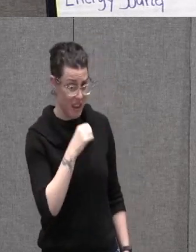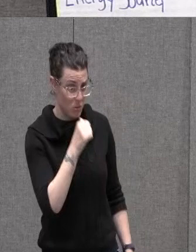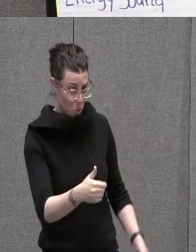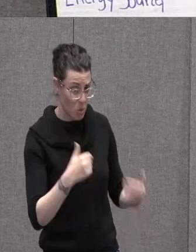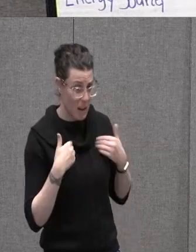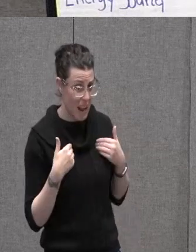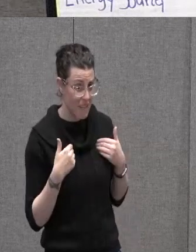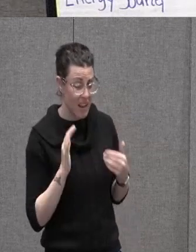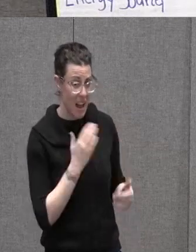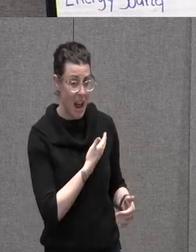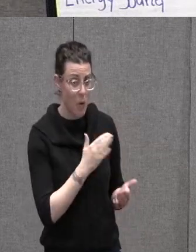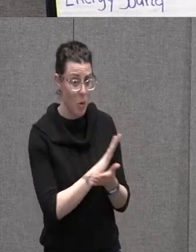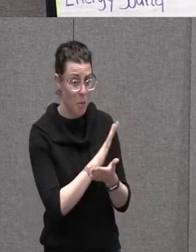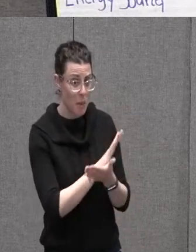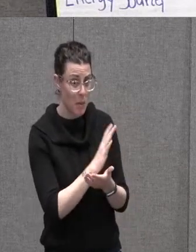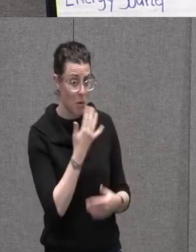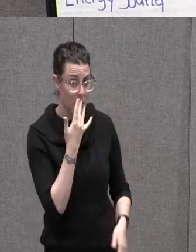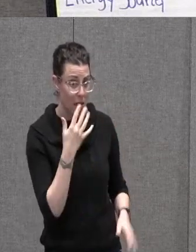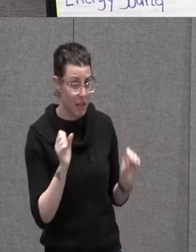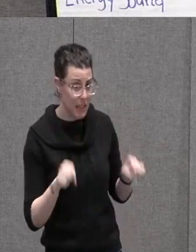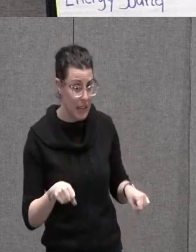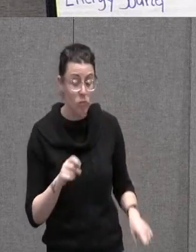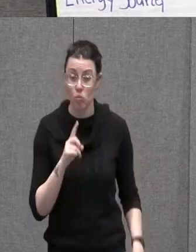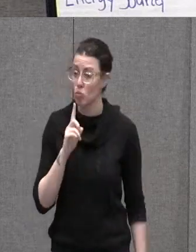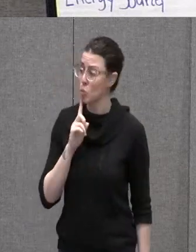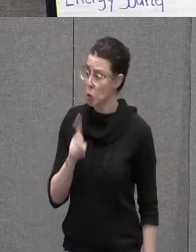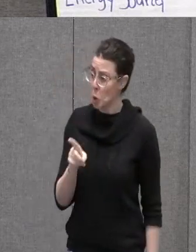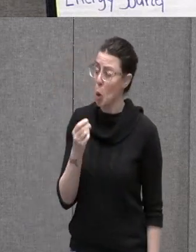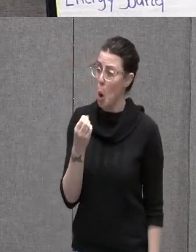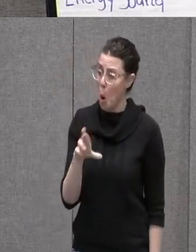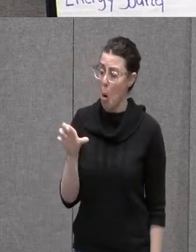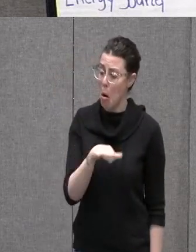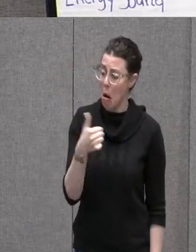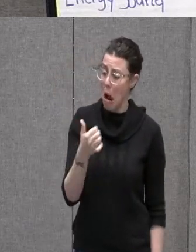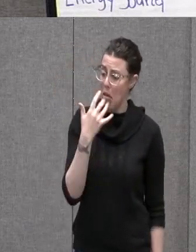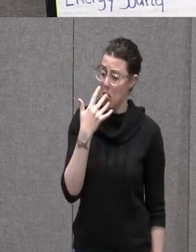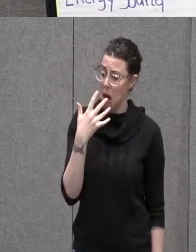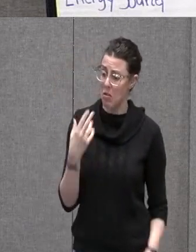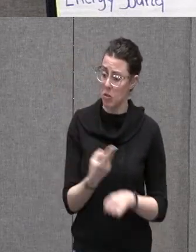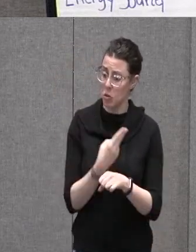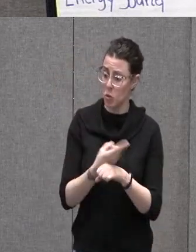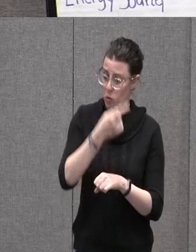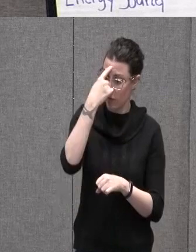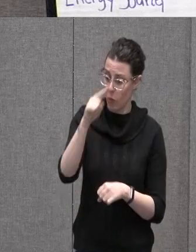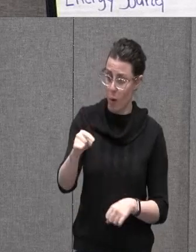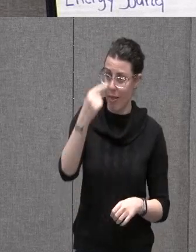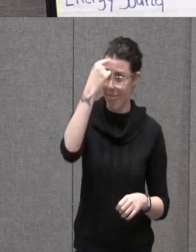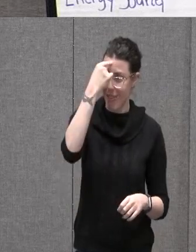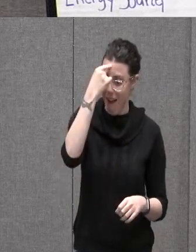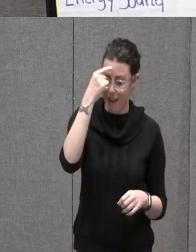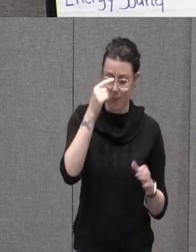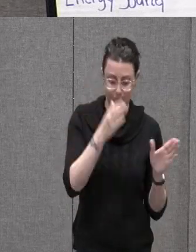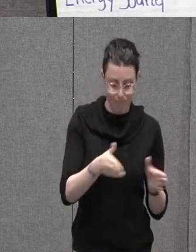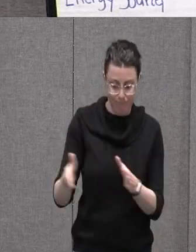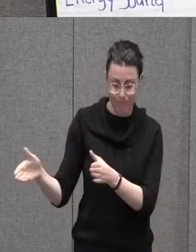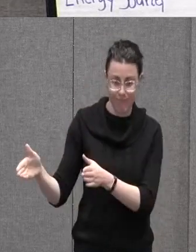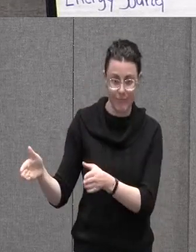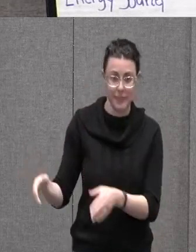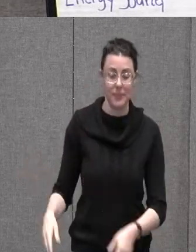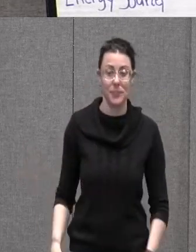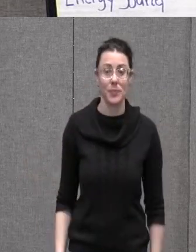in, or you Yeah. can choose any other 6 colors that you want to use to help you organize your thoughts. So we're going to